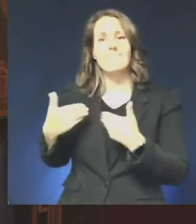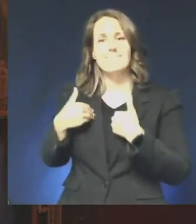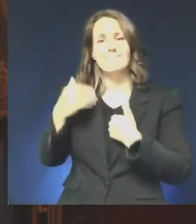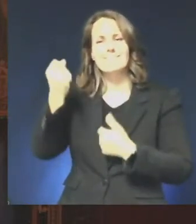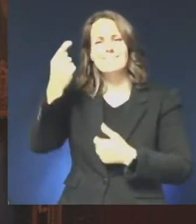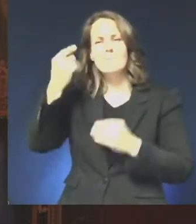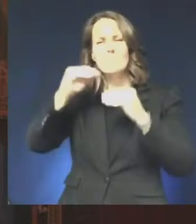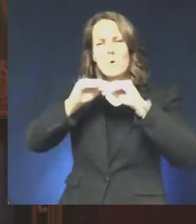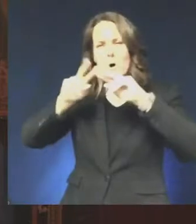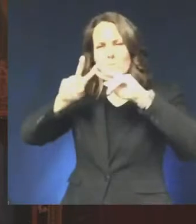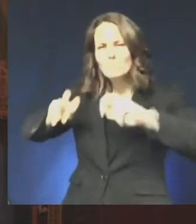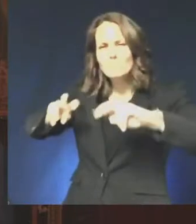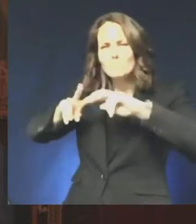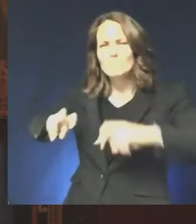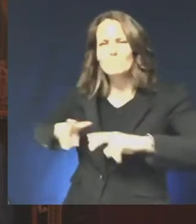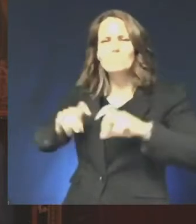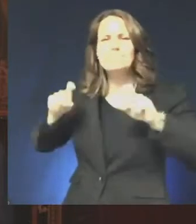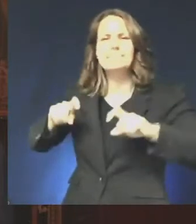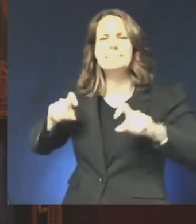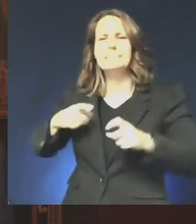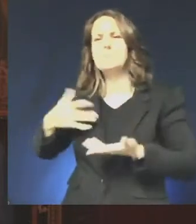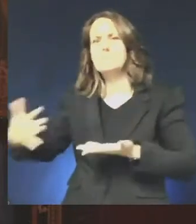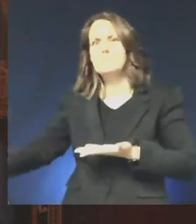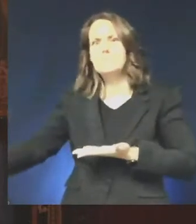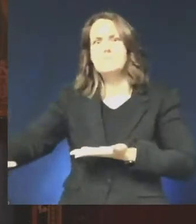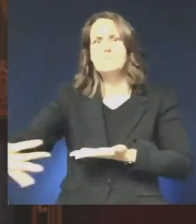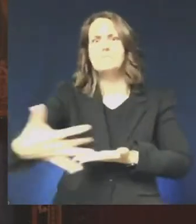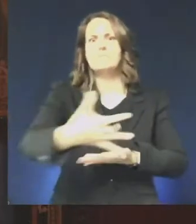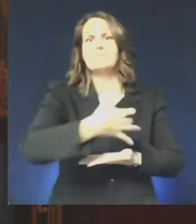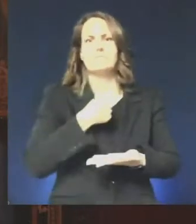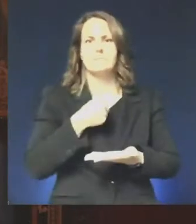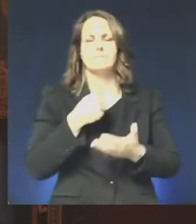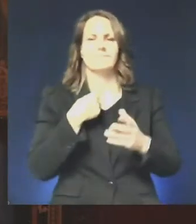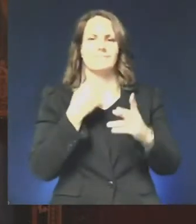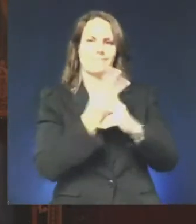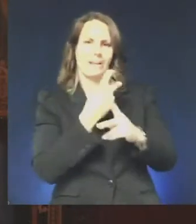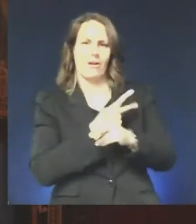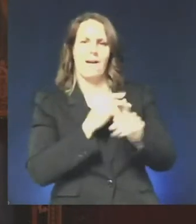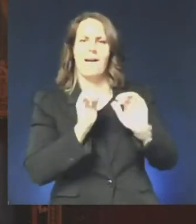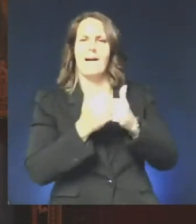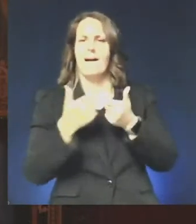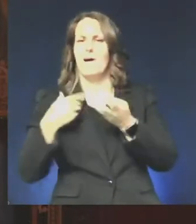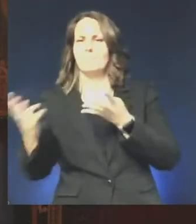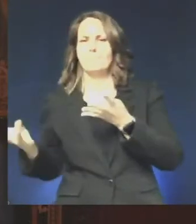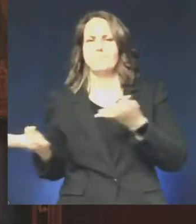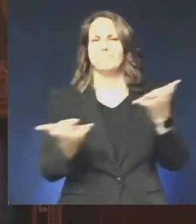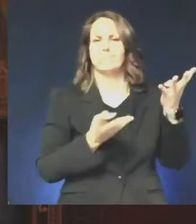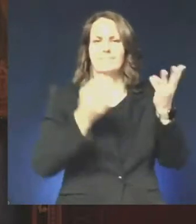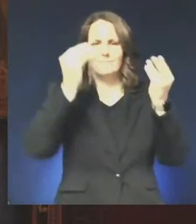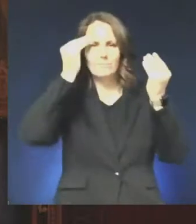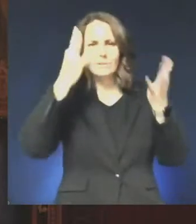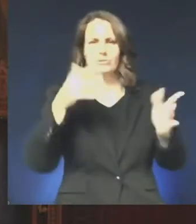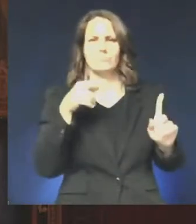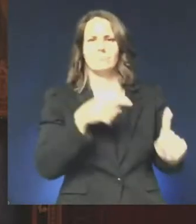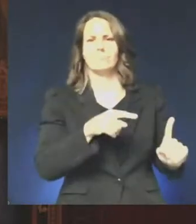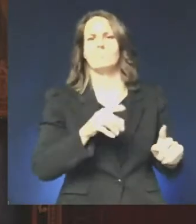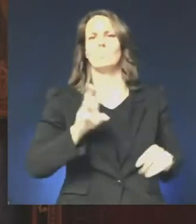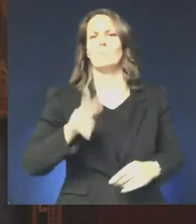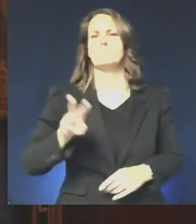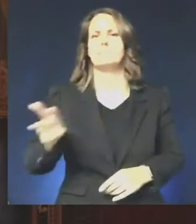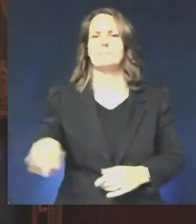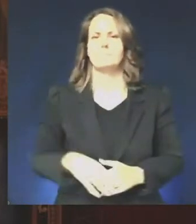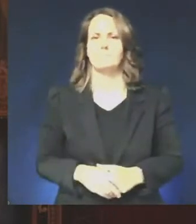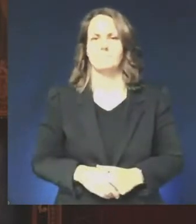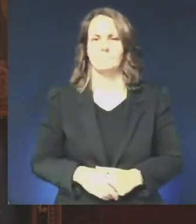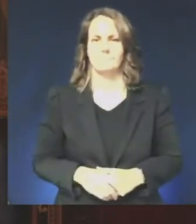on our website, but we agree it's important and can be happy to work with you and follow up to get some of those breakdown. But we don't have those specific